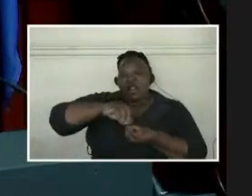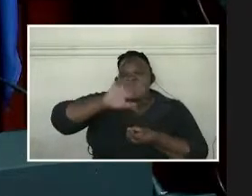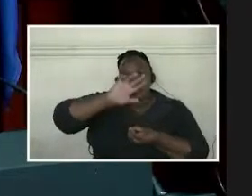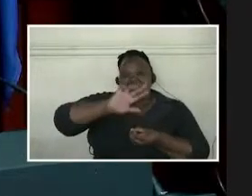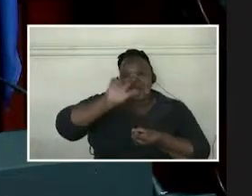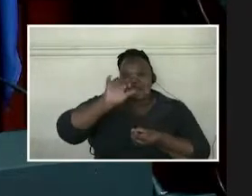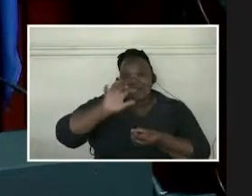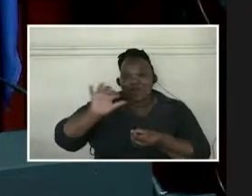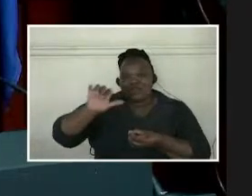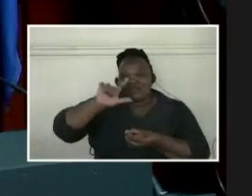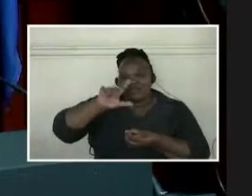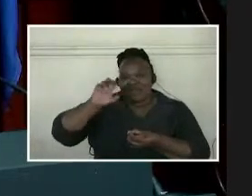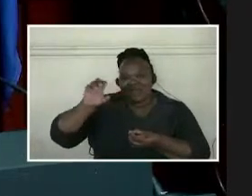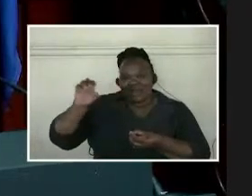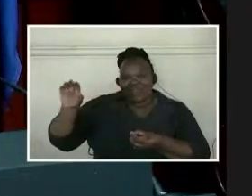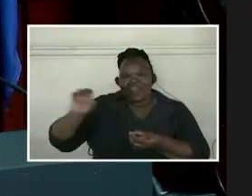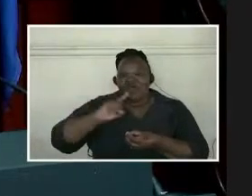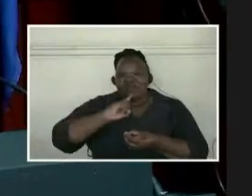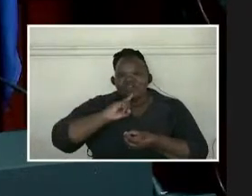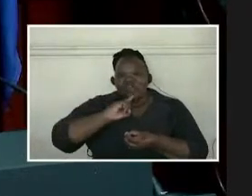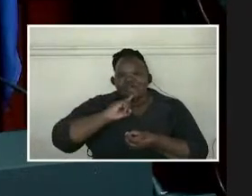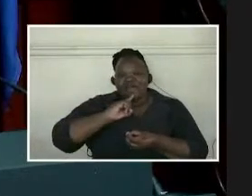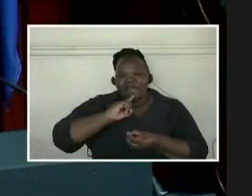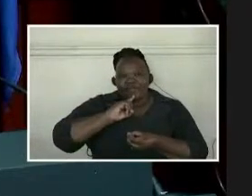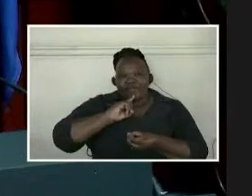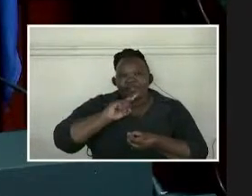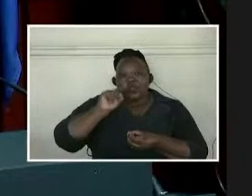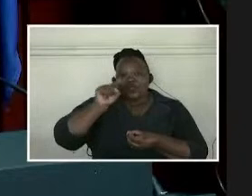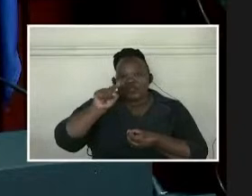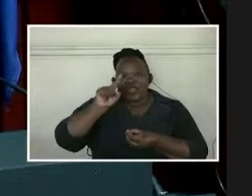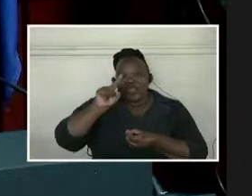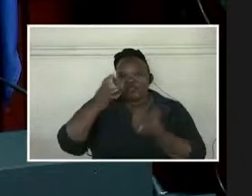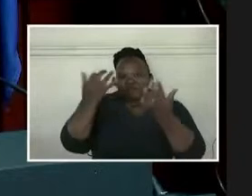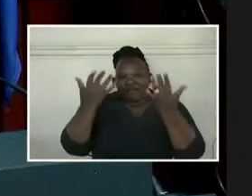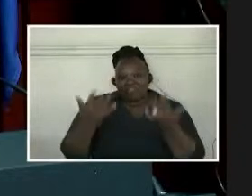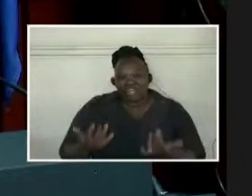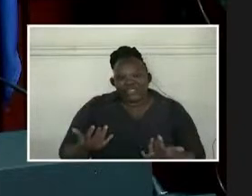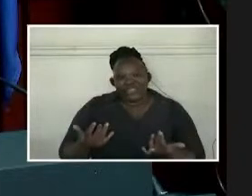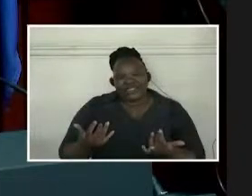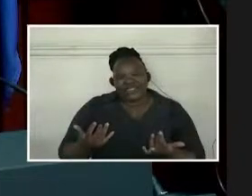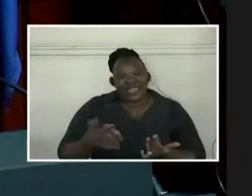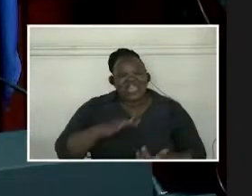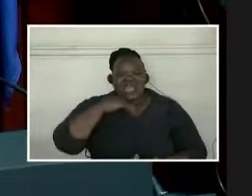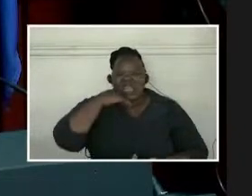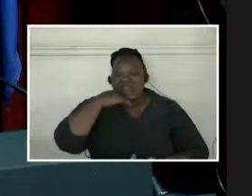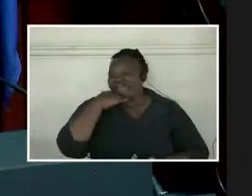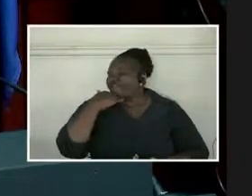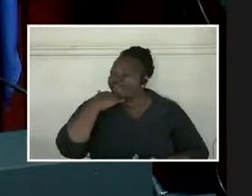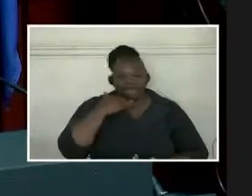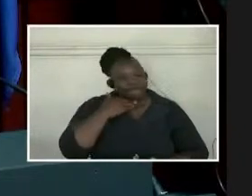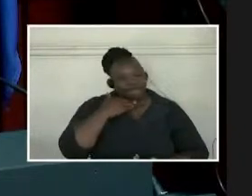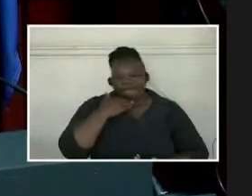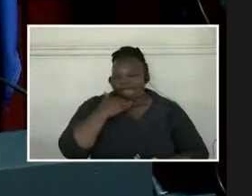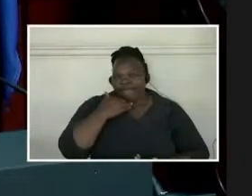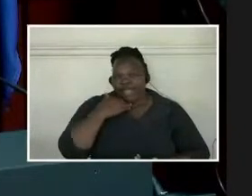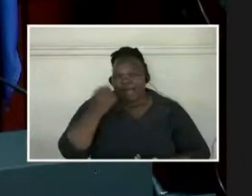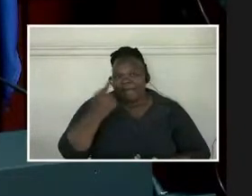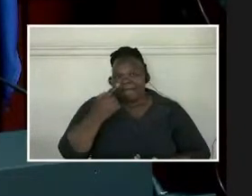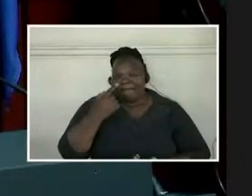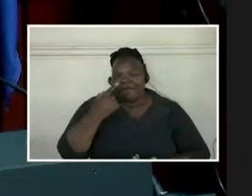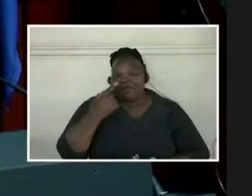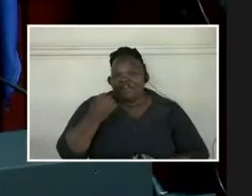000 through the equitable share this budget will however not be sufficient to sustain